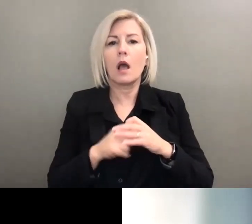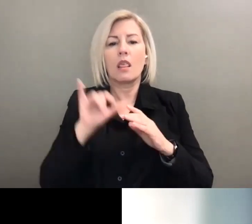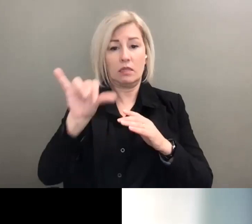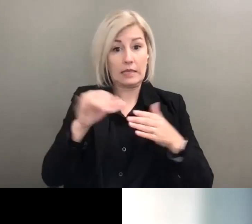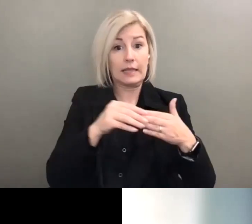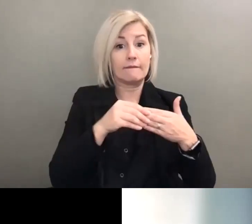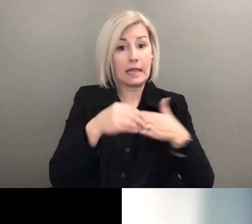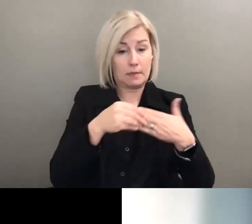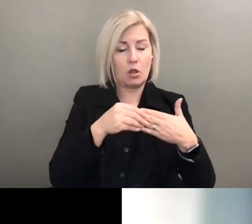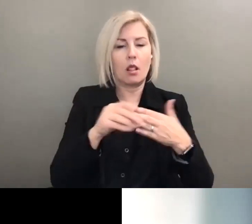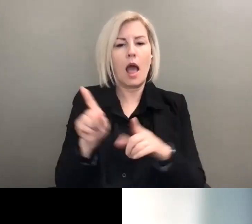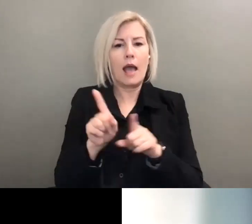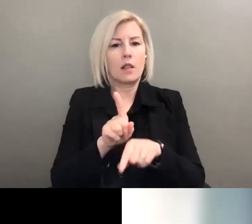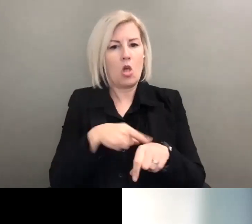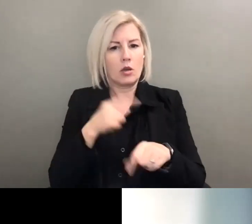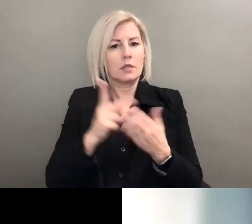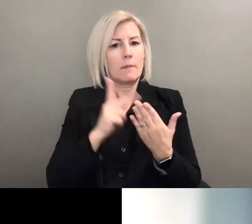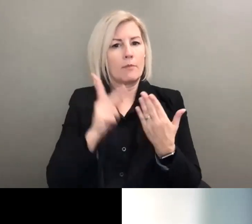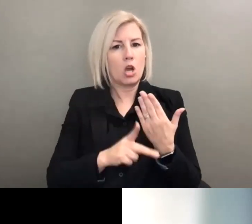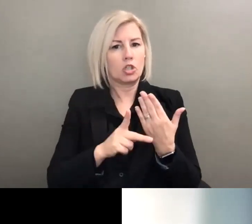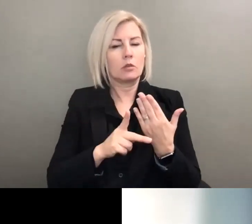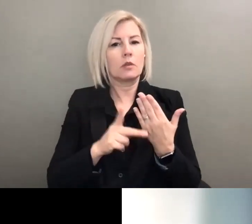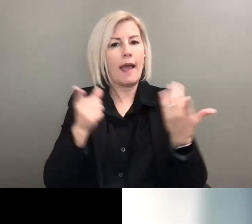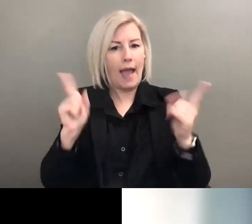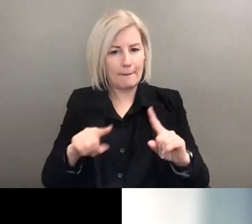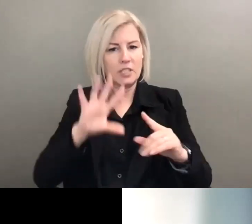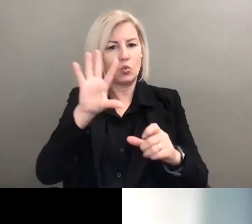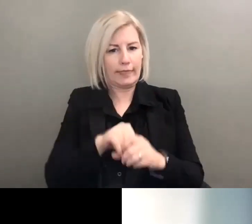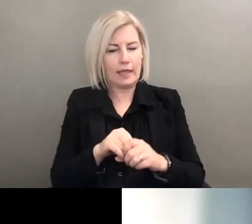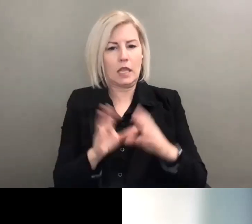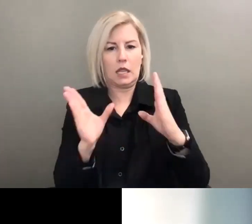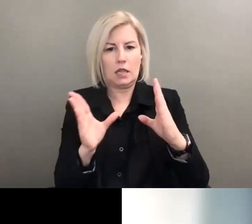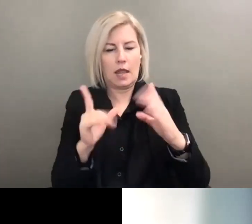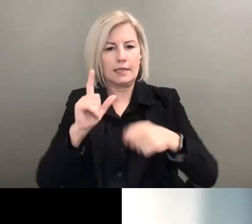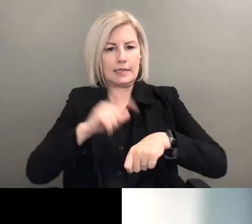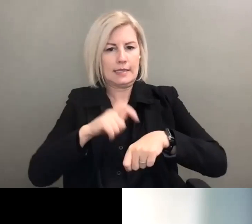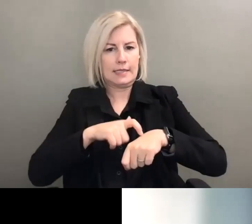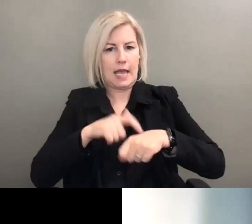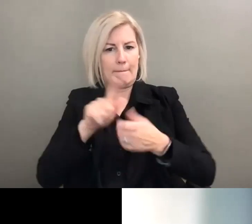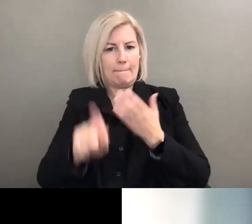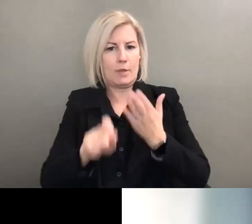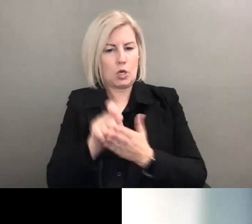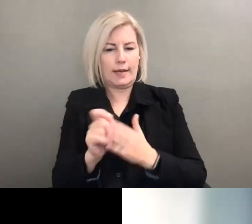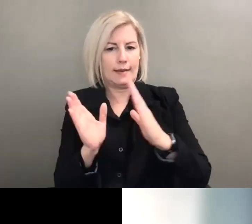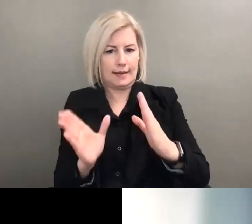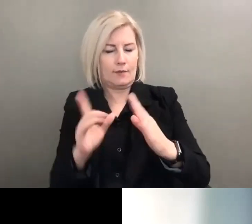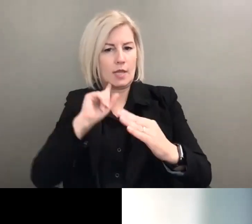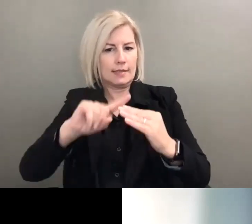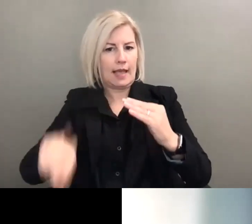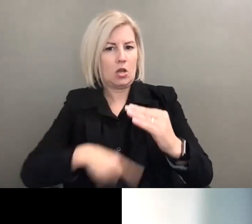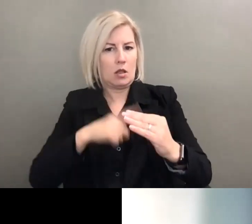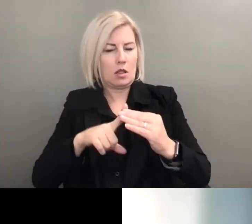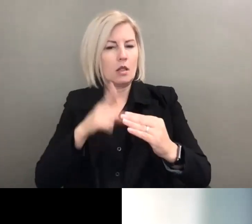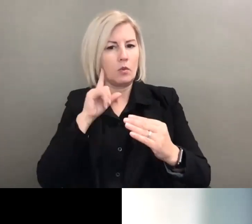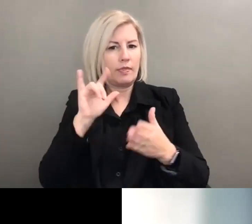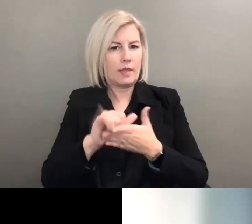flexible as long as the project ends up taking place within the project period for the ArtsCONNECT cycle, which for this upcoming